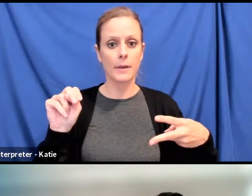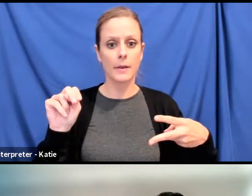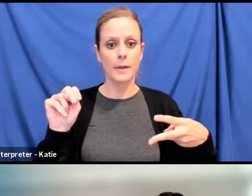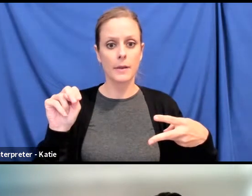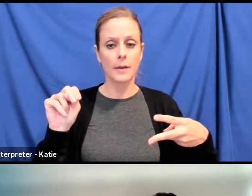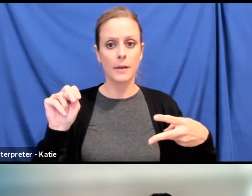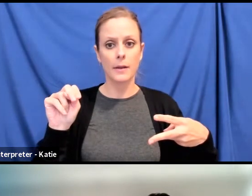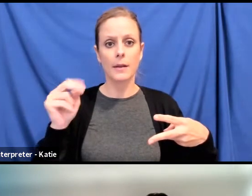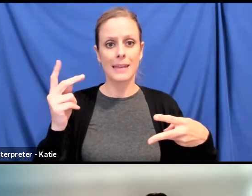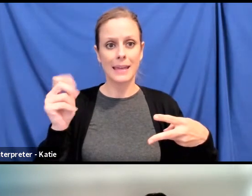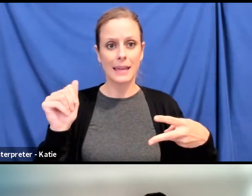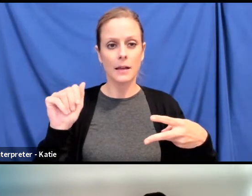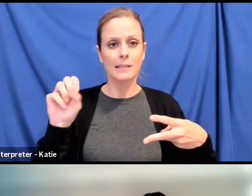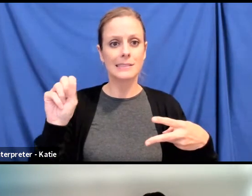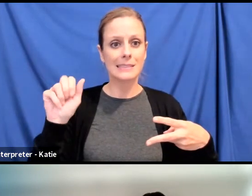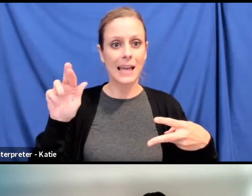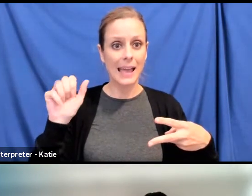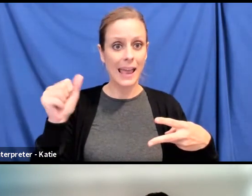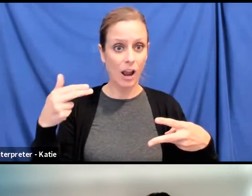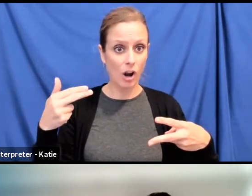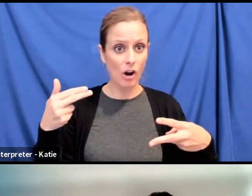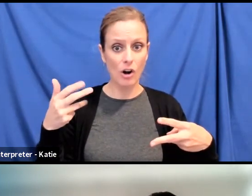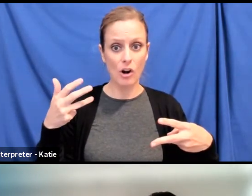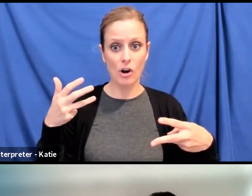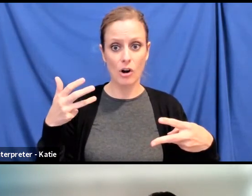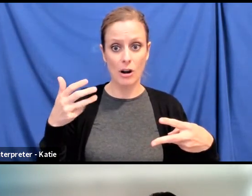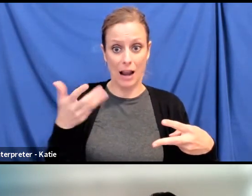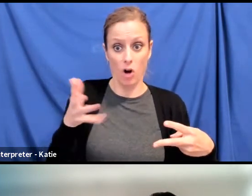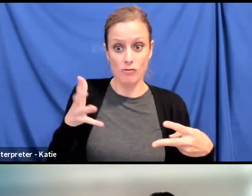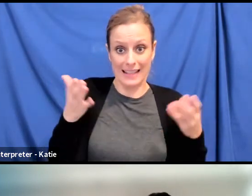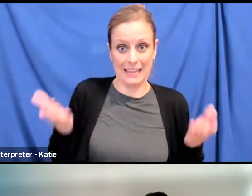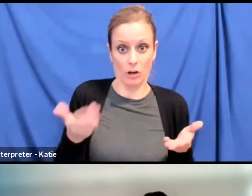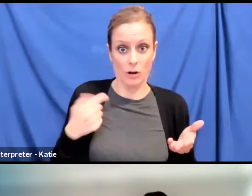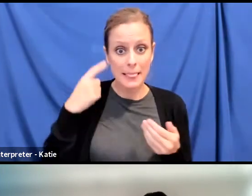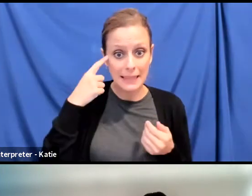find them. They should be Zahir is in here already.